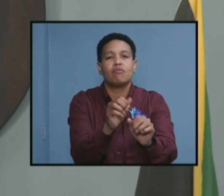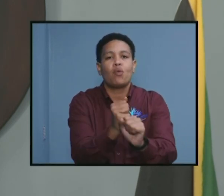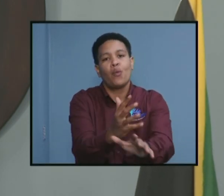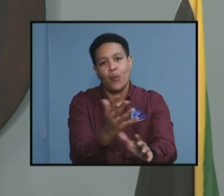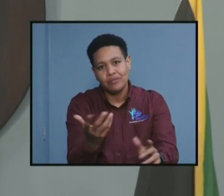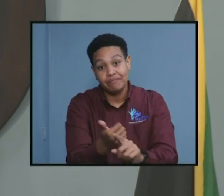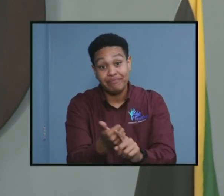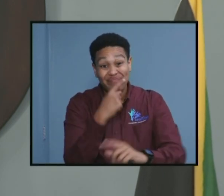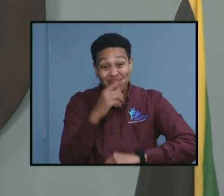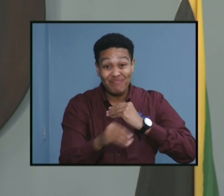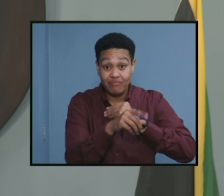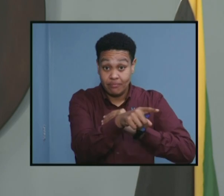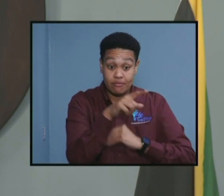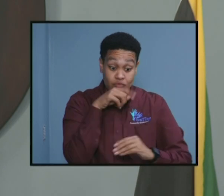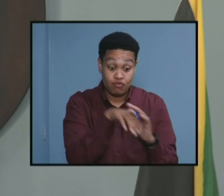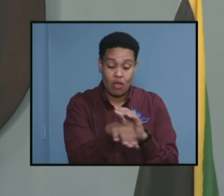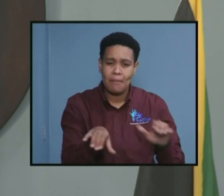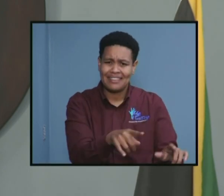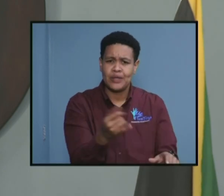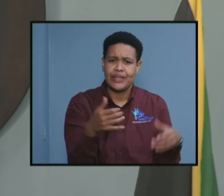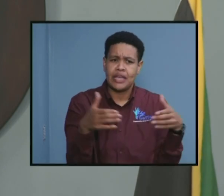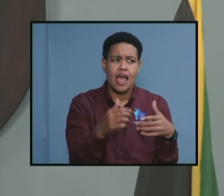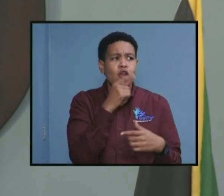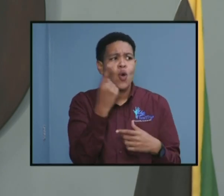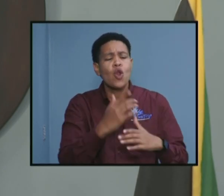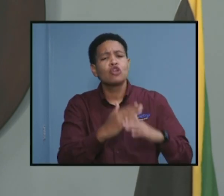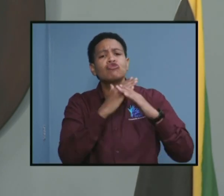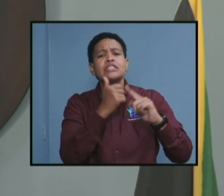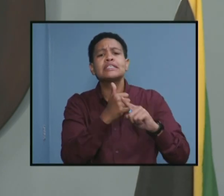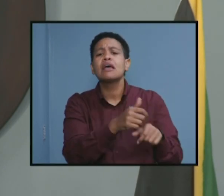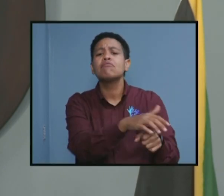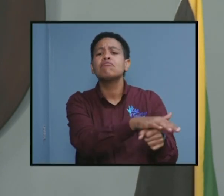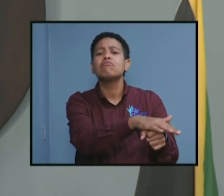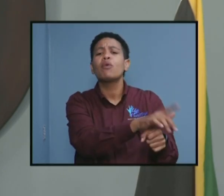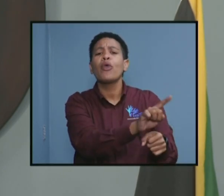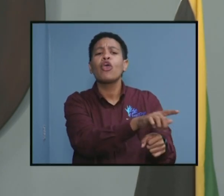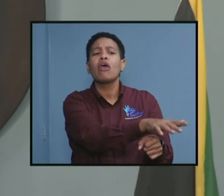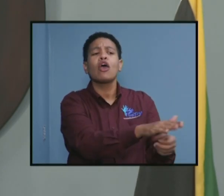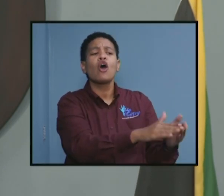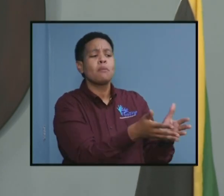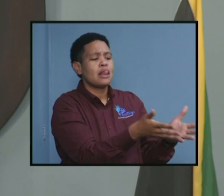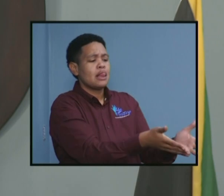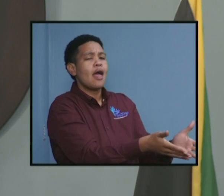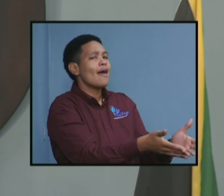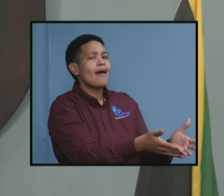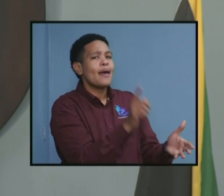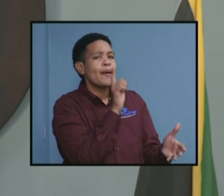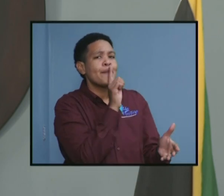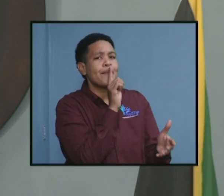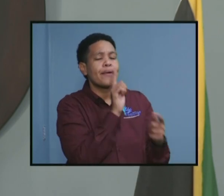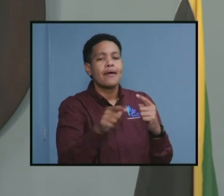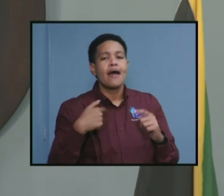the criminal activities of these gangs are not only restricted to the geographical boundaries of the community, but